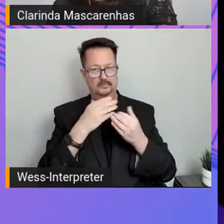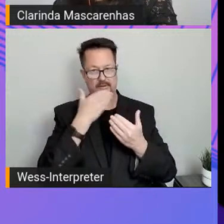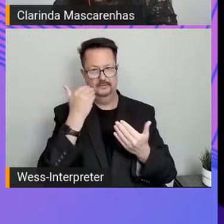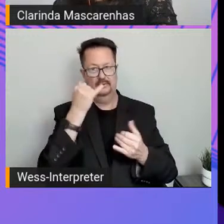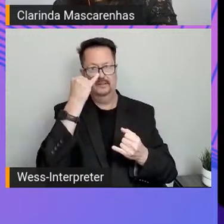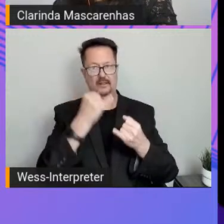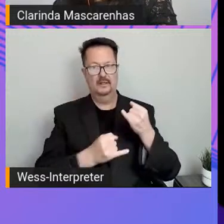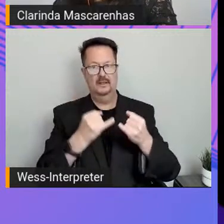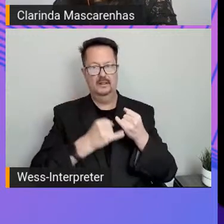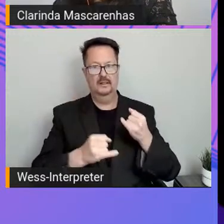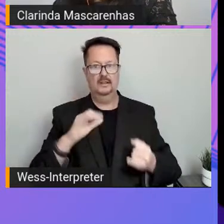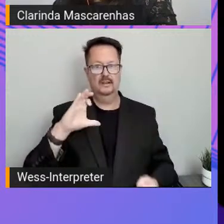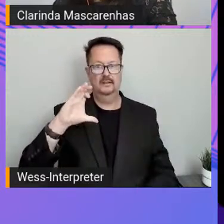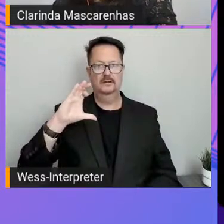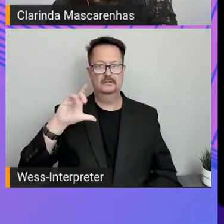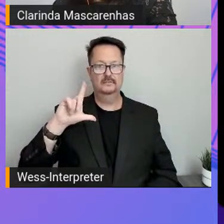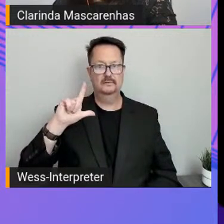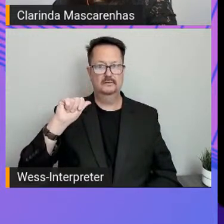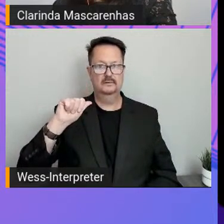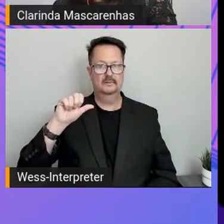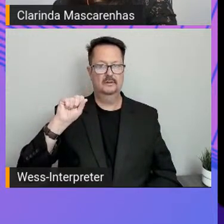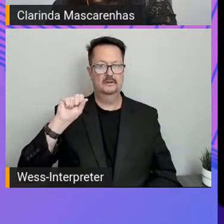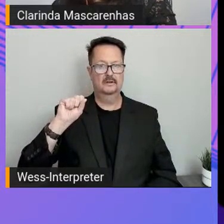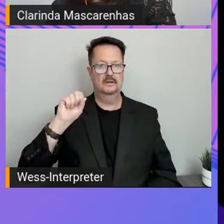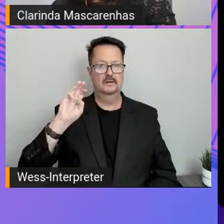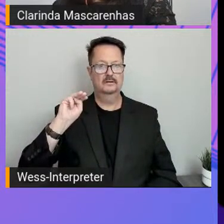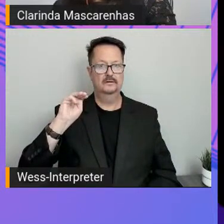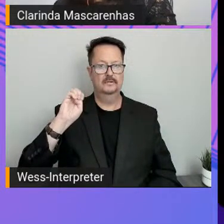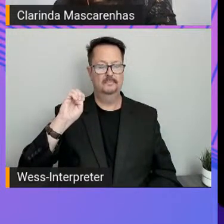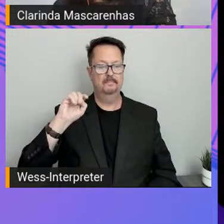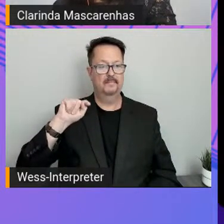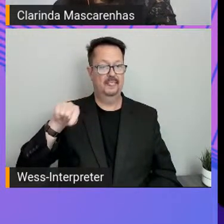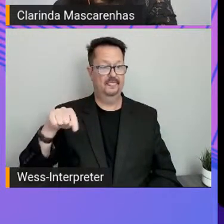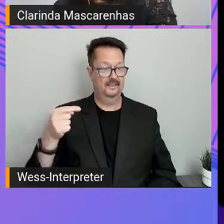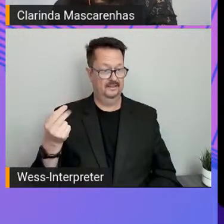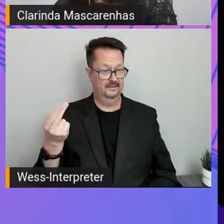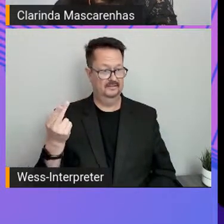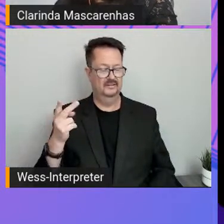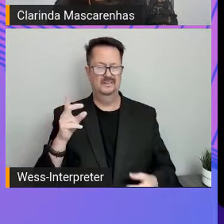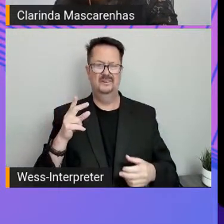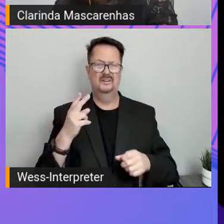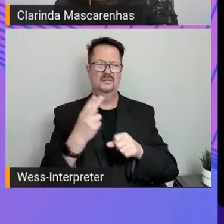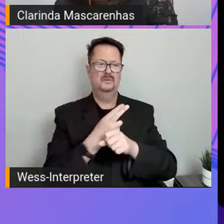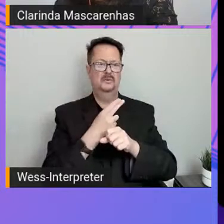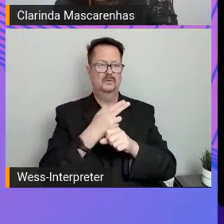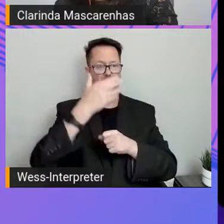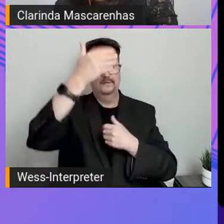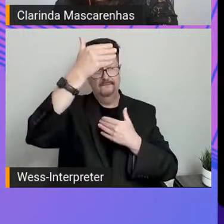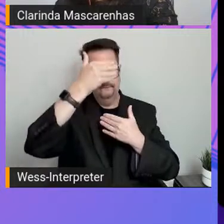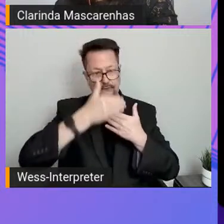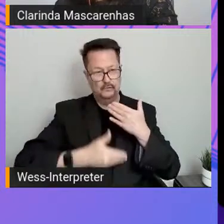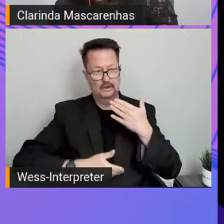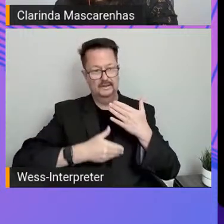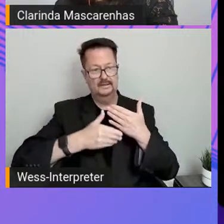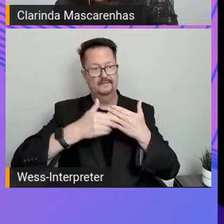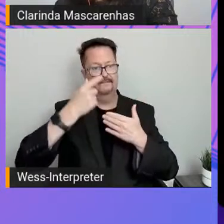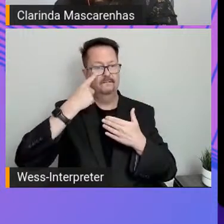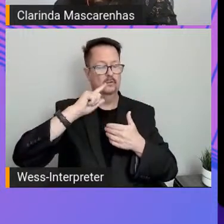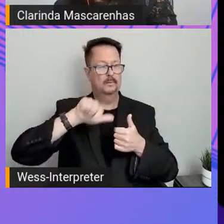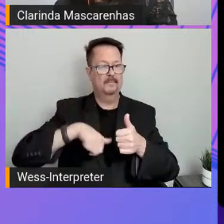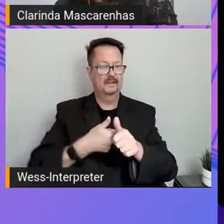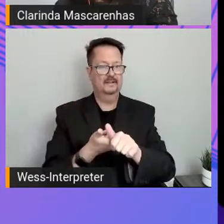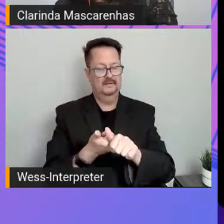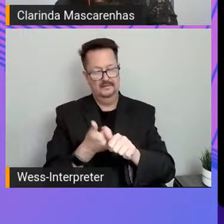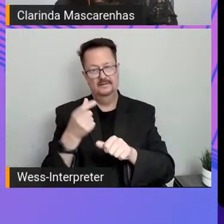method. What they've done is they have used a simple pattern, which is called front end for back end processing, where they